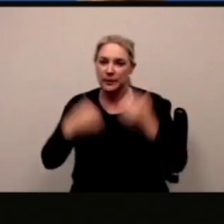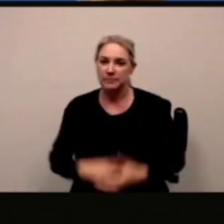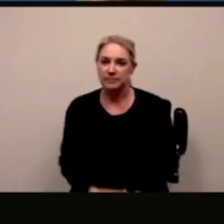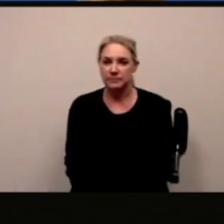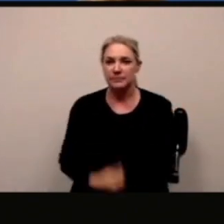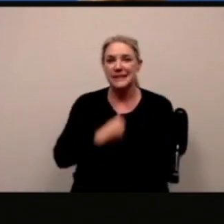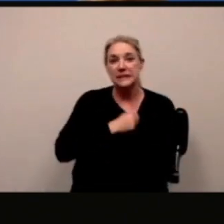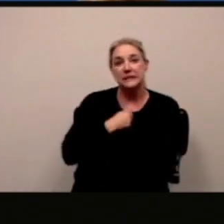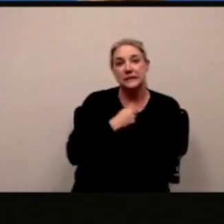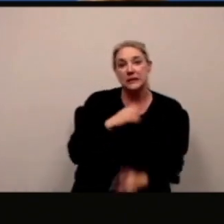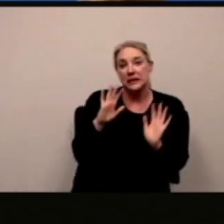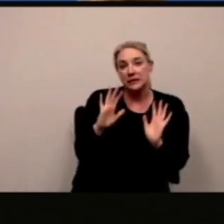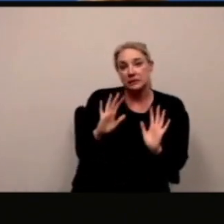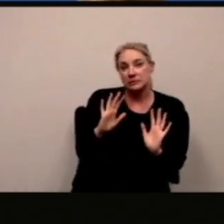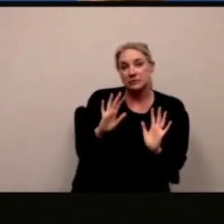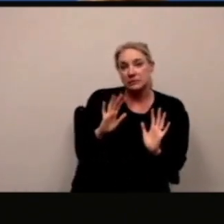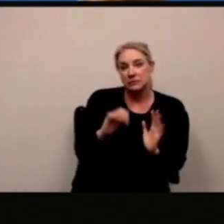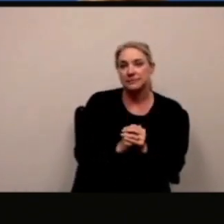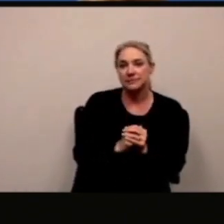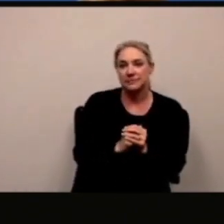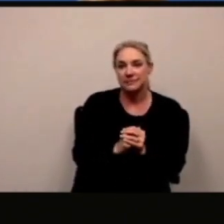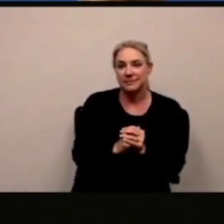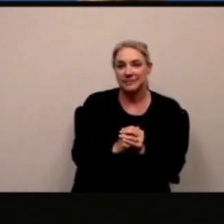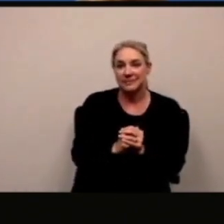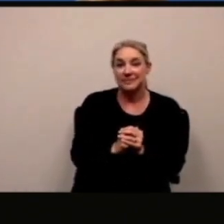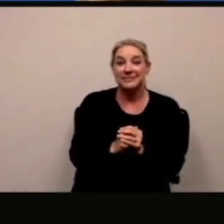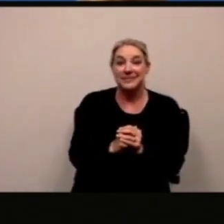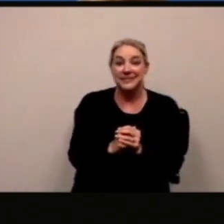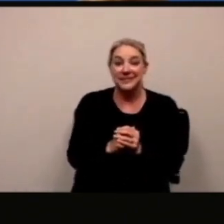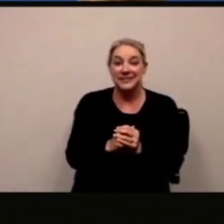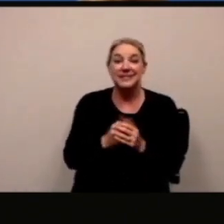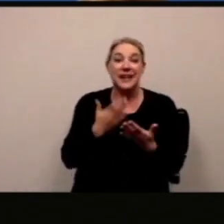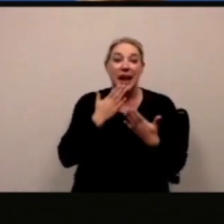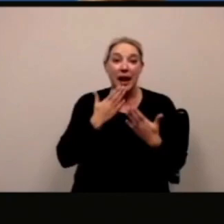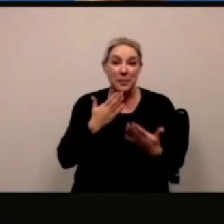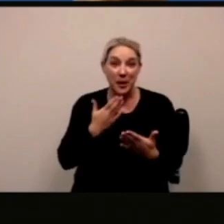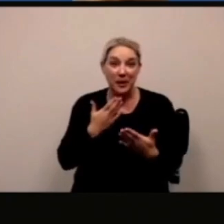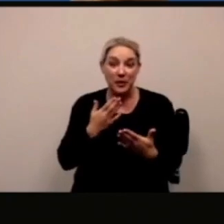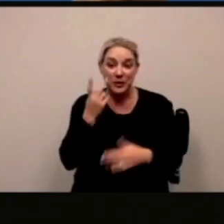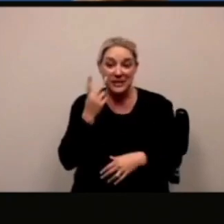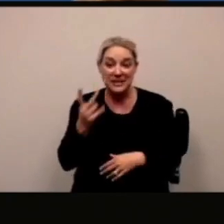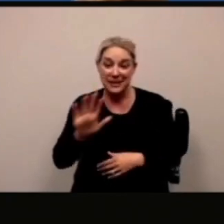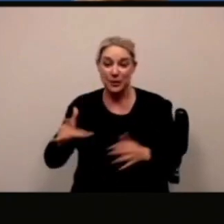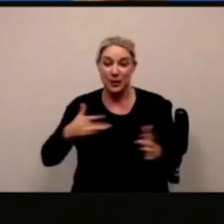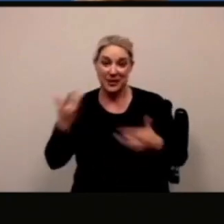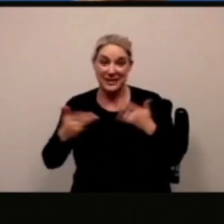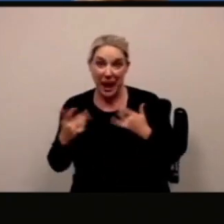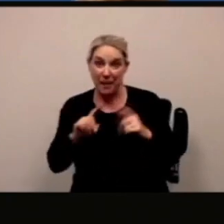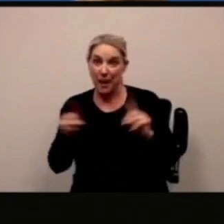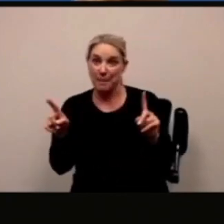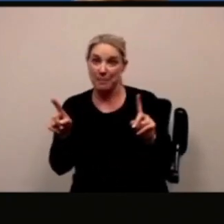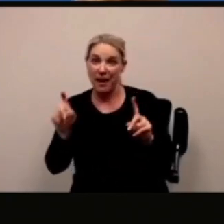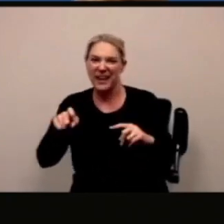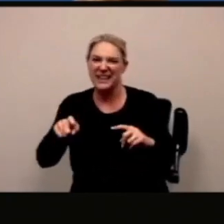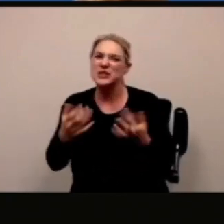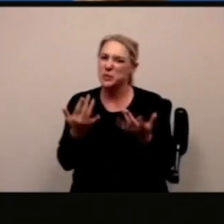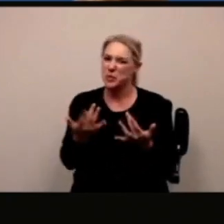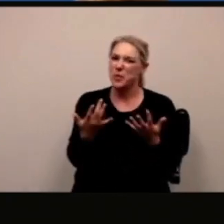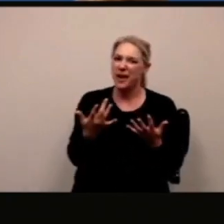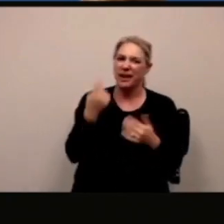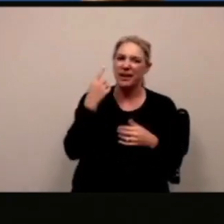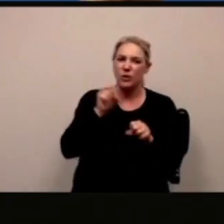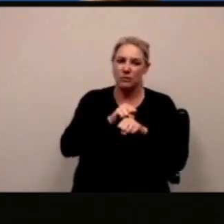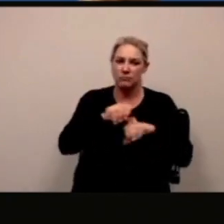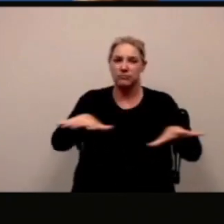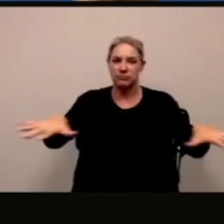Sorry about that, everybody. It's great to see the excitement around this. People do have a lot of positive energy around